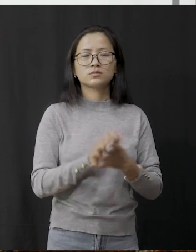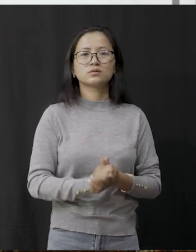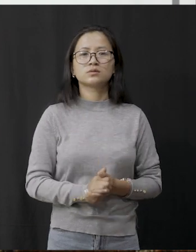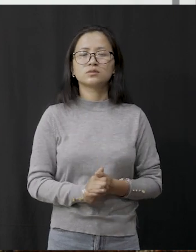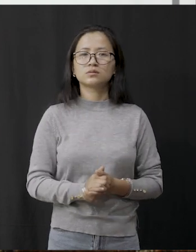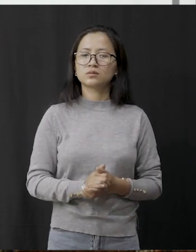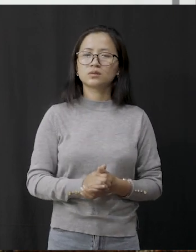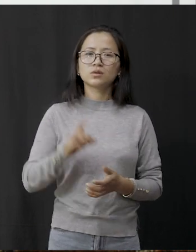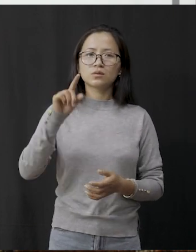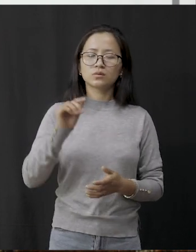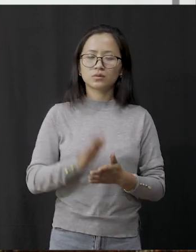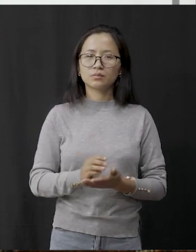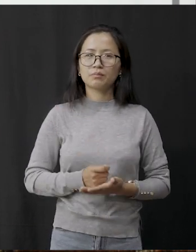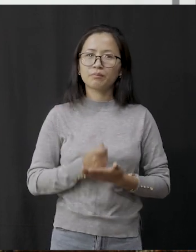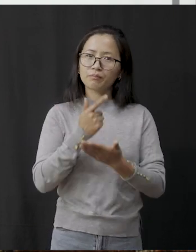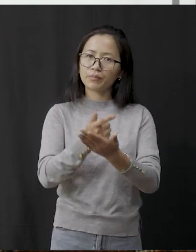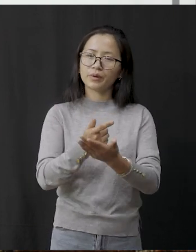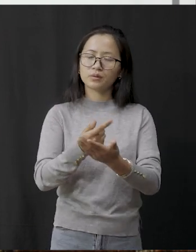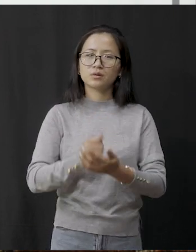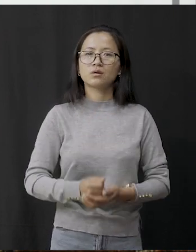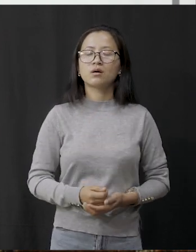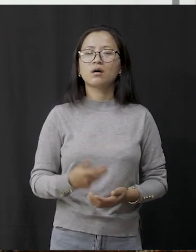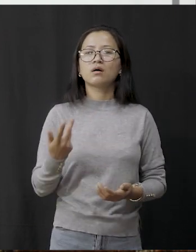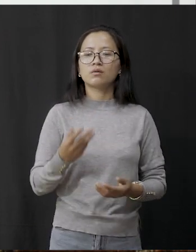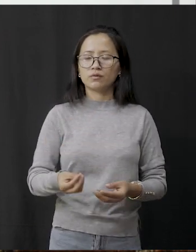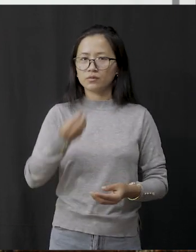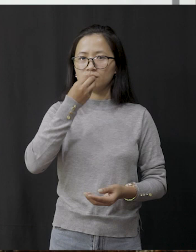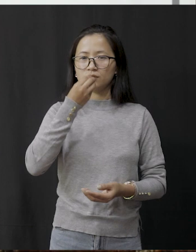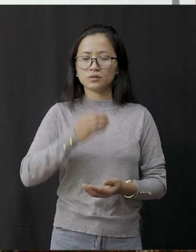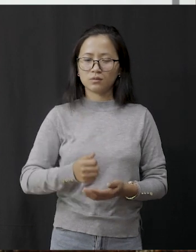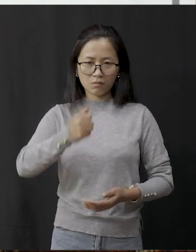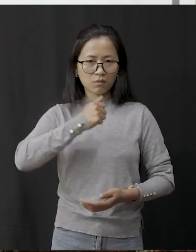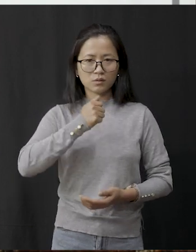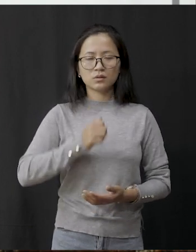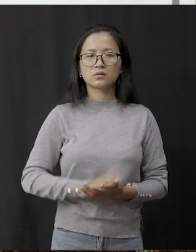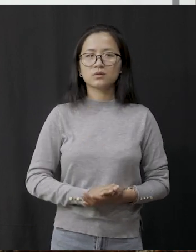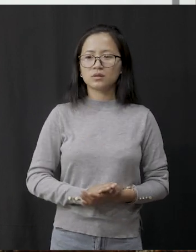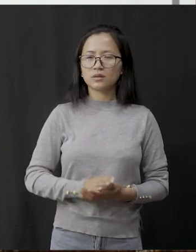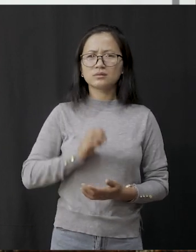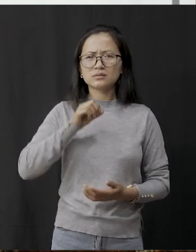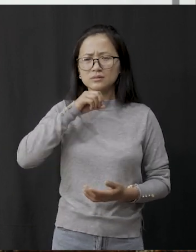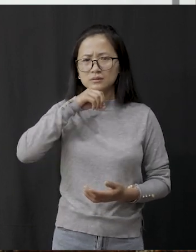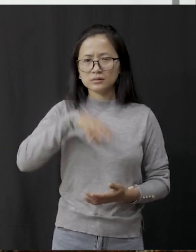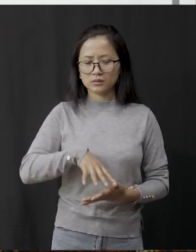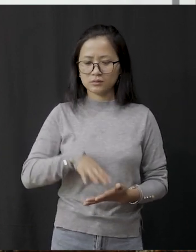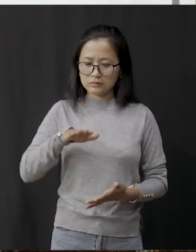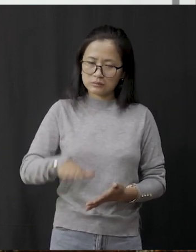he's getting paid, and that's how he will feed himself at this young, tender